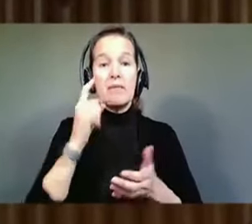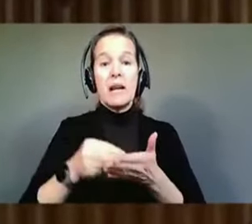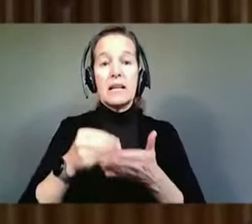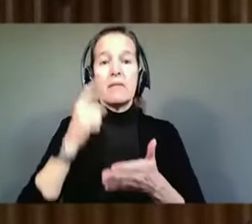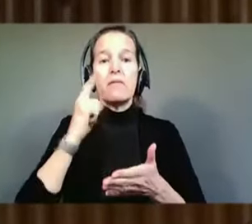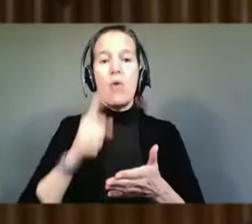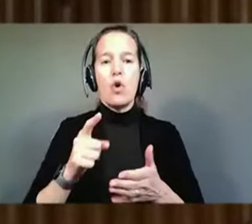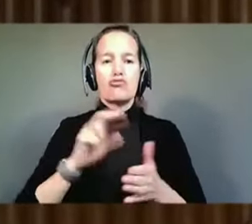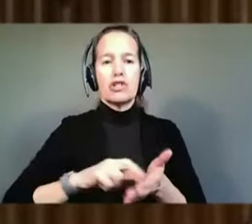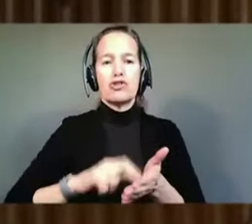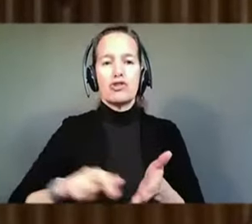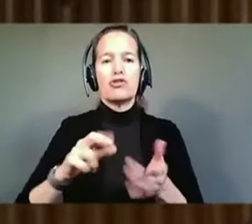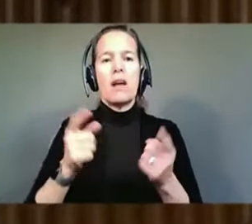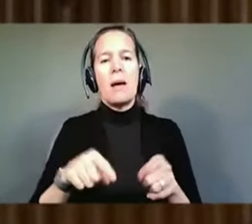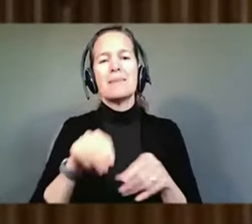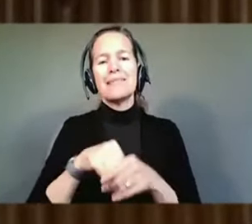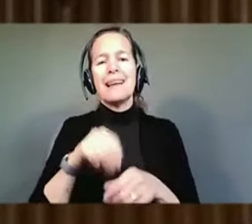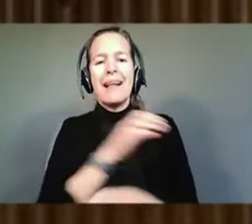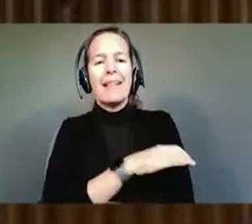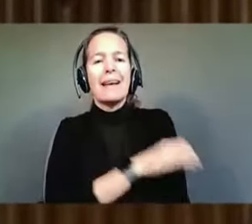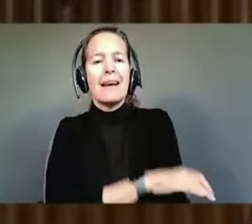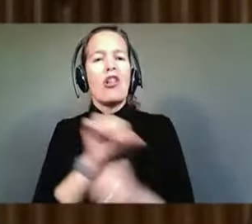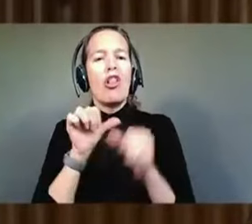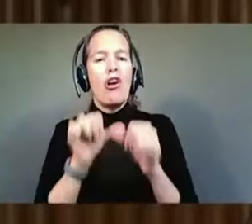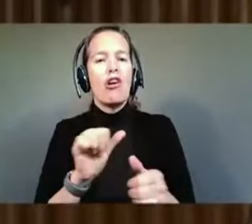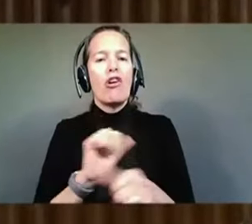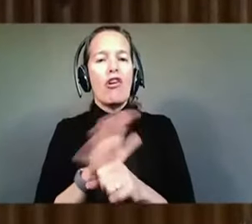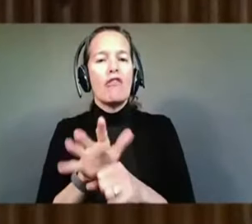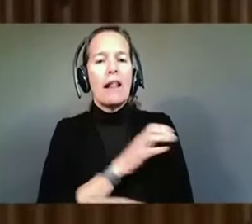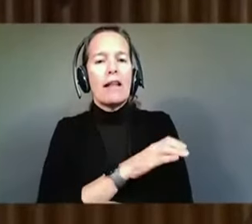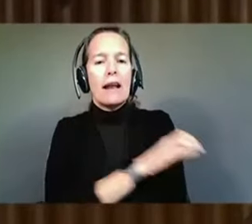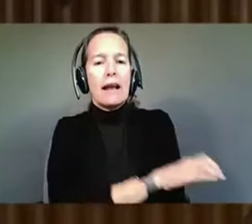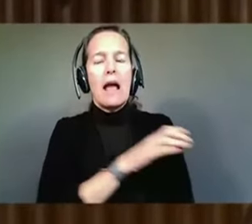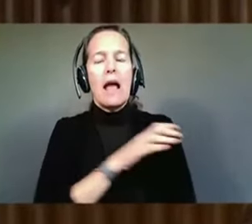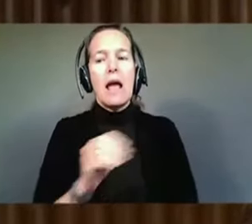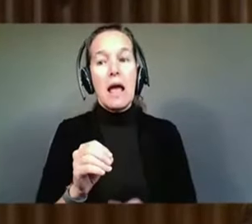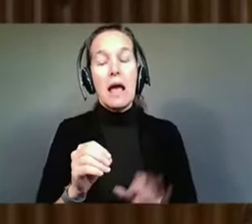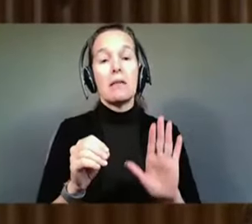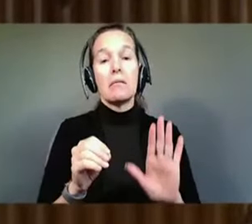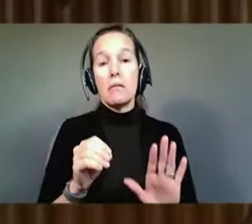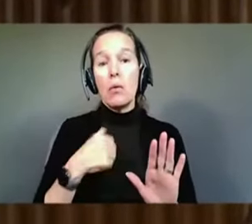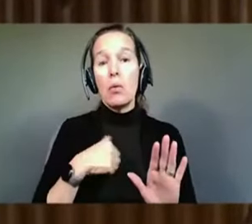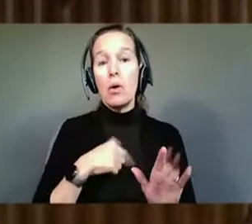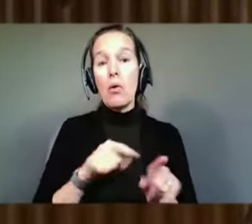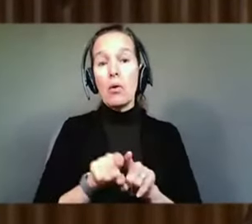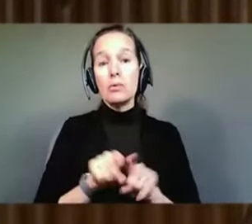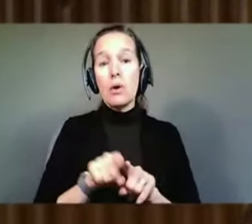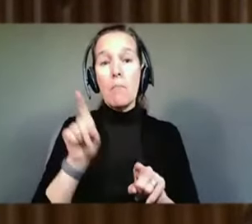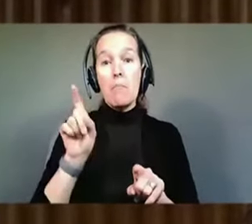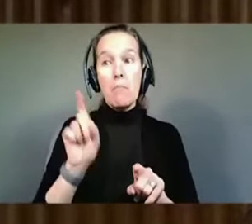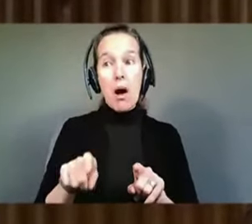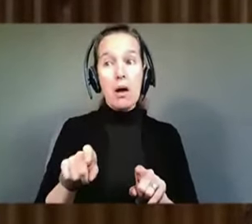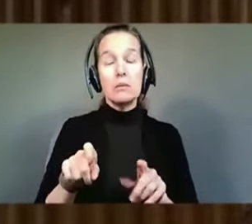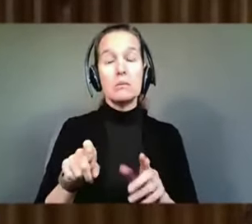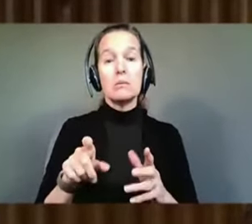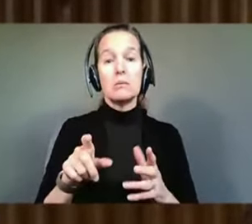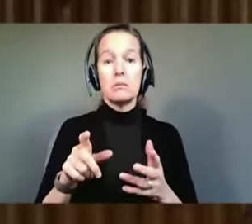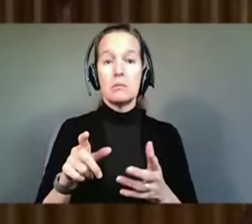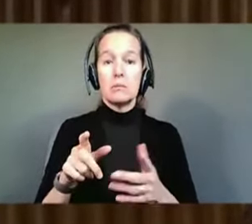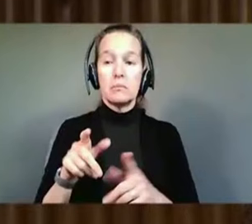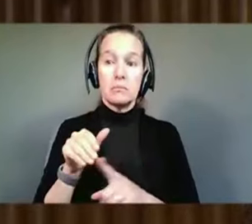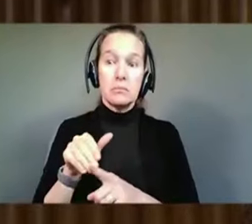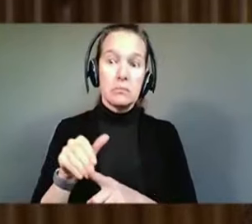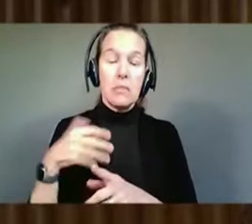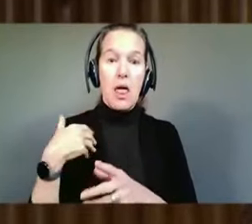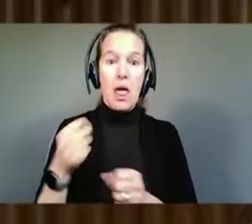in clinics and in long COVID clinics. And additionally, we have to hold health plans and especially managed care